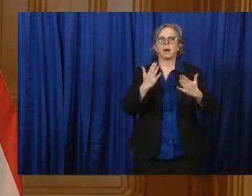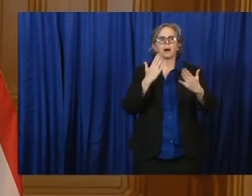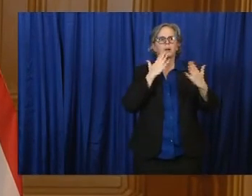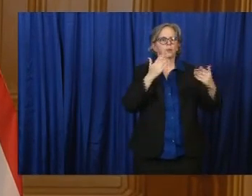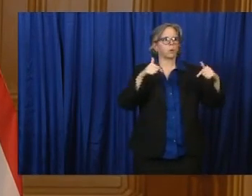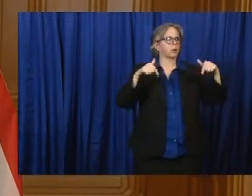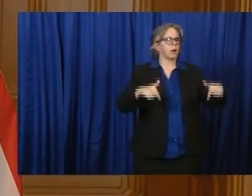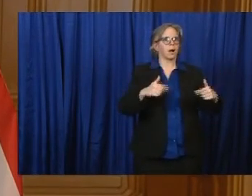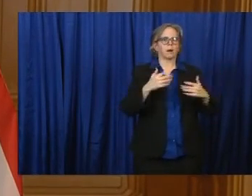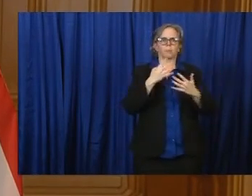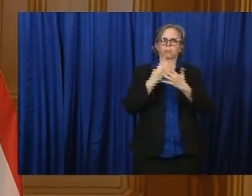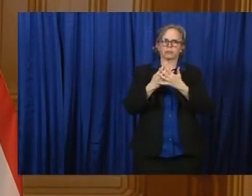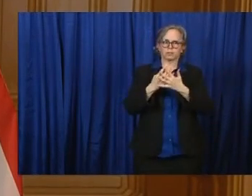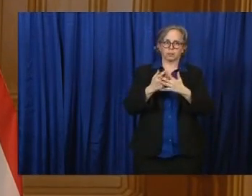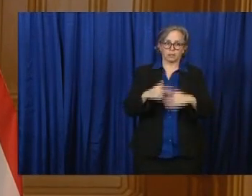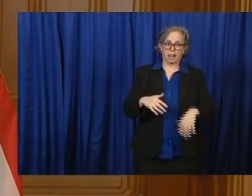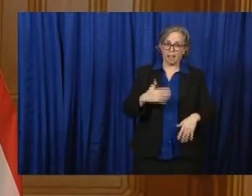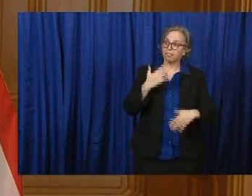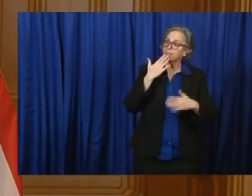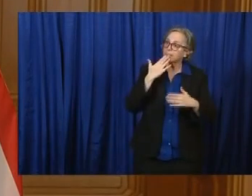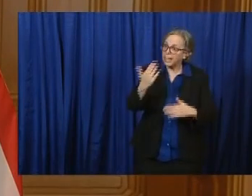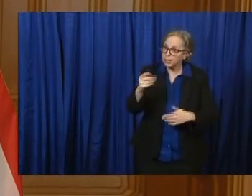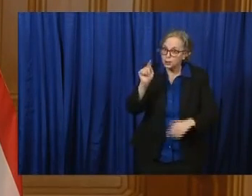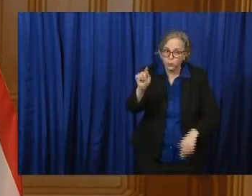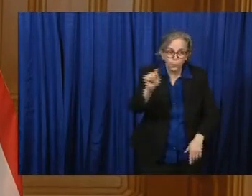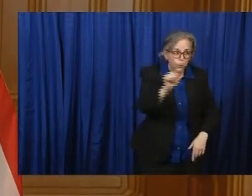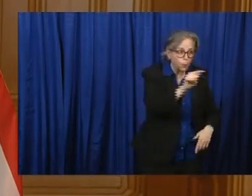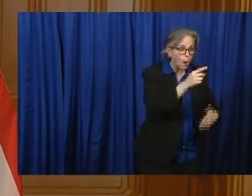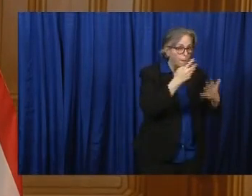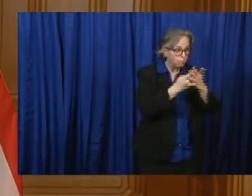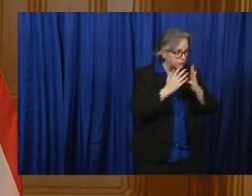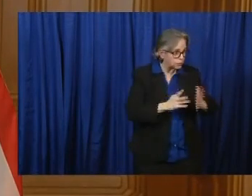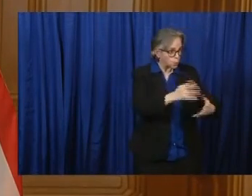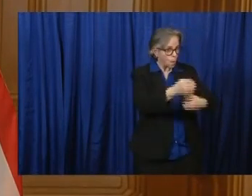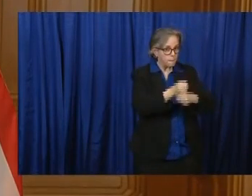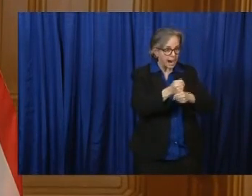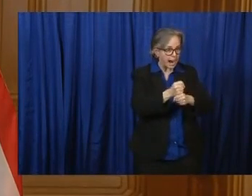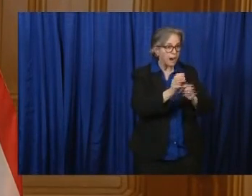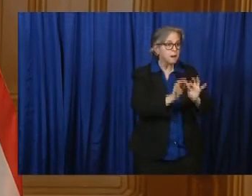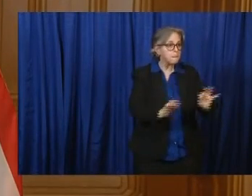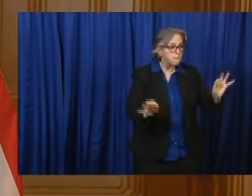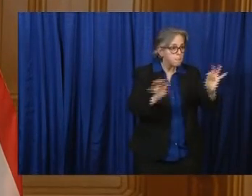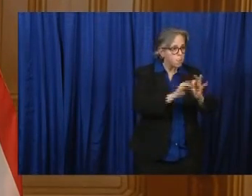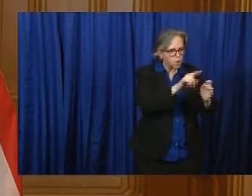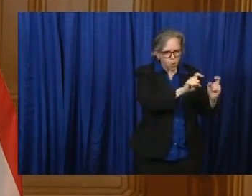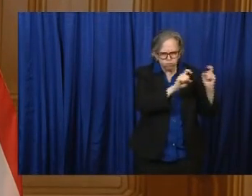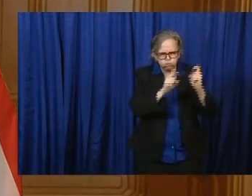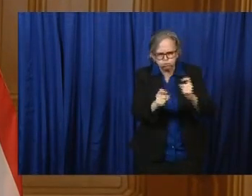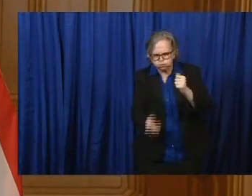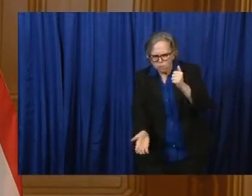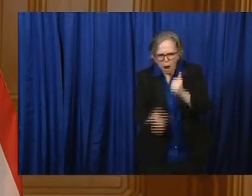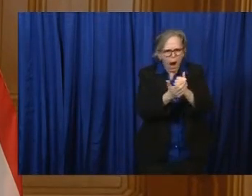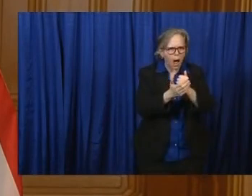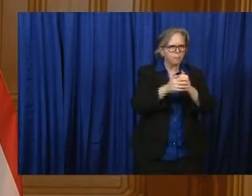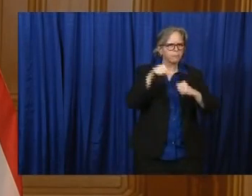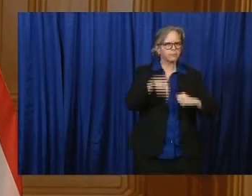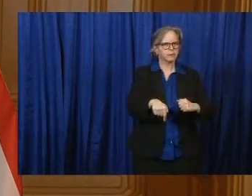prisoners for working on that. Again, very, very important. One of the issues